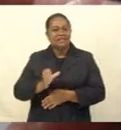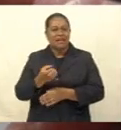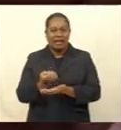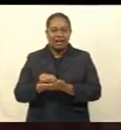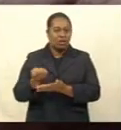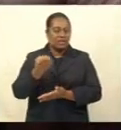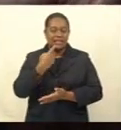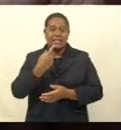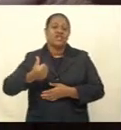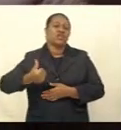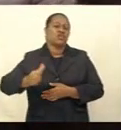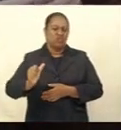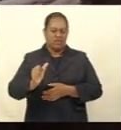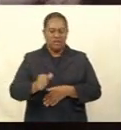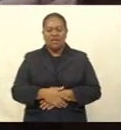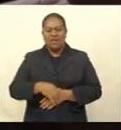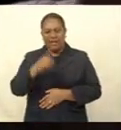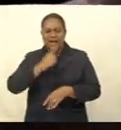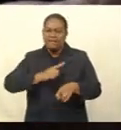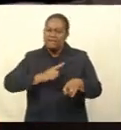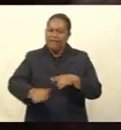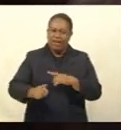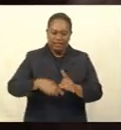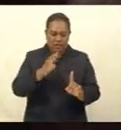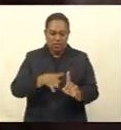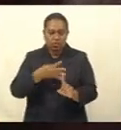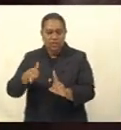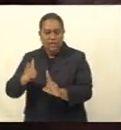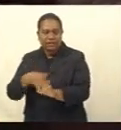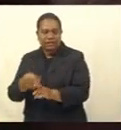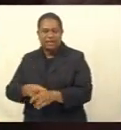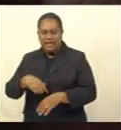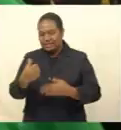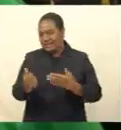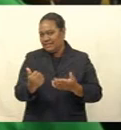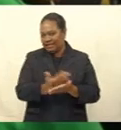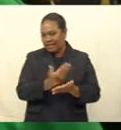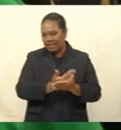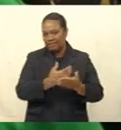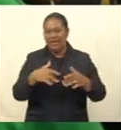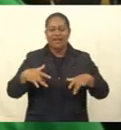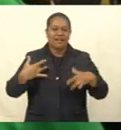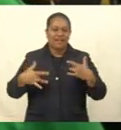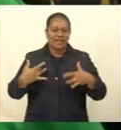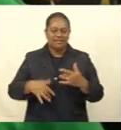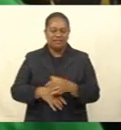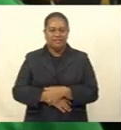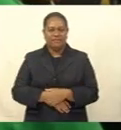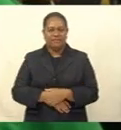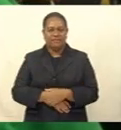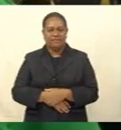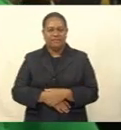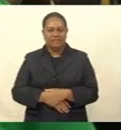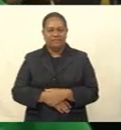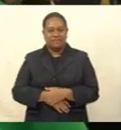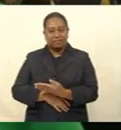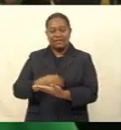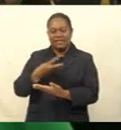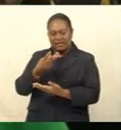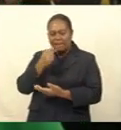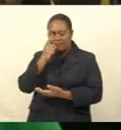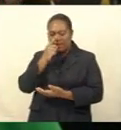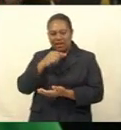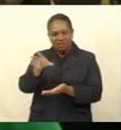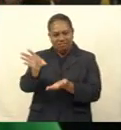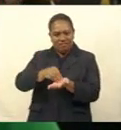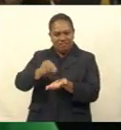utilizing the app will speed up contact tracing and save lives. But of course, some people are, now downloading it. We now